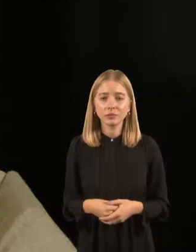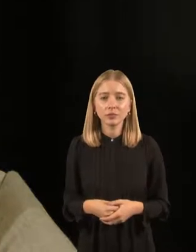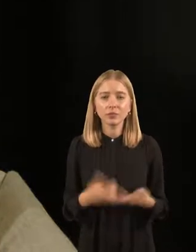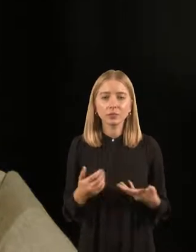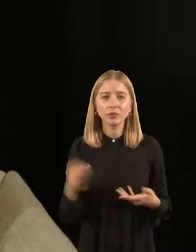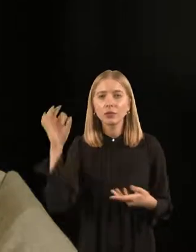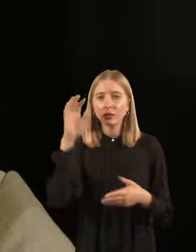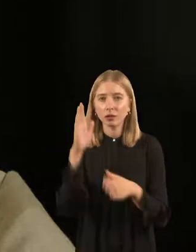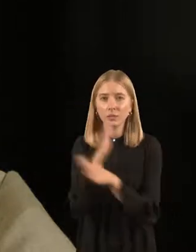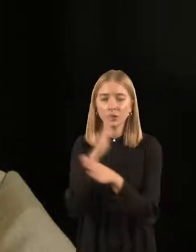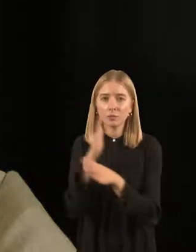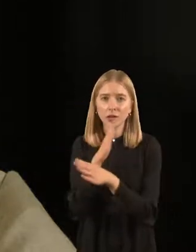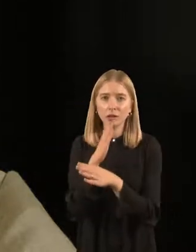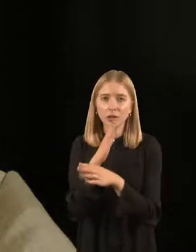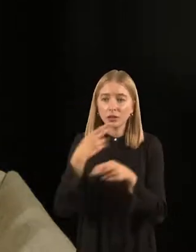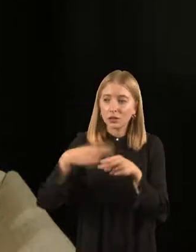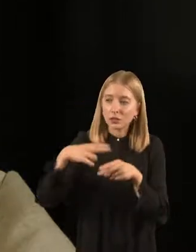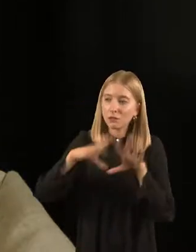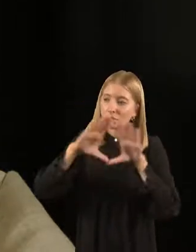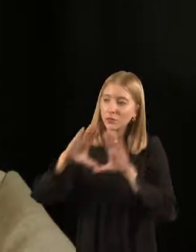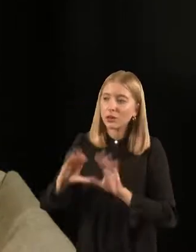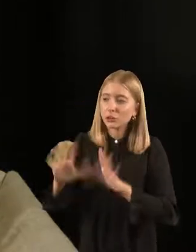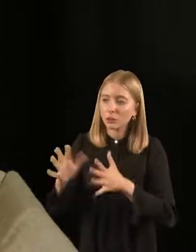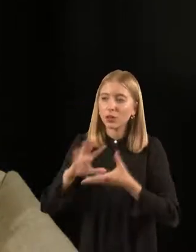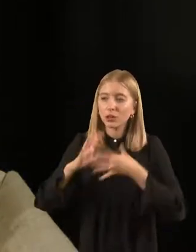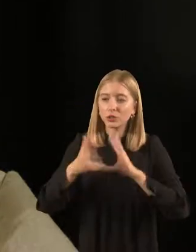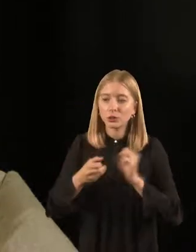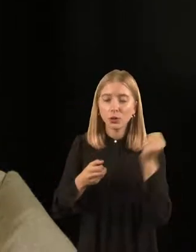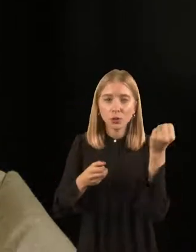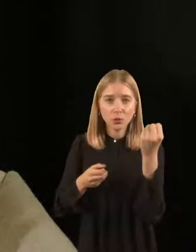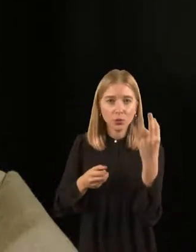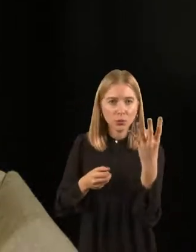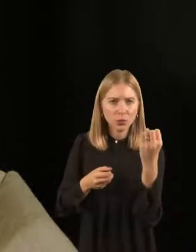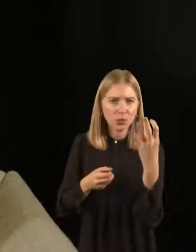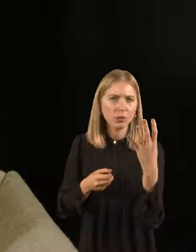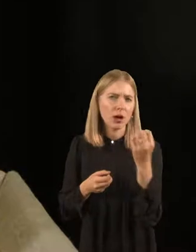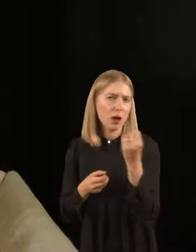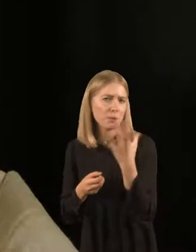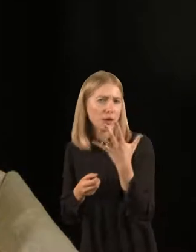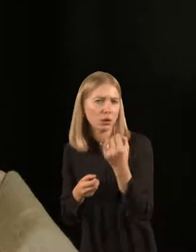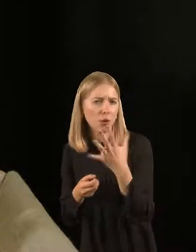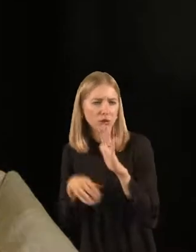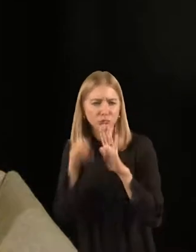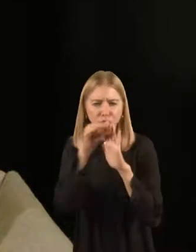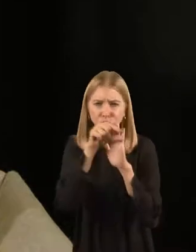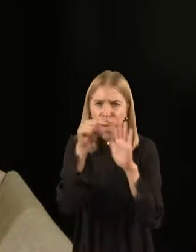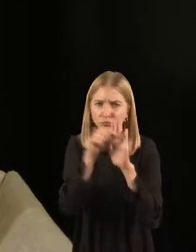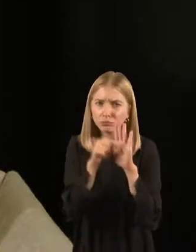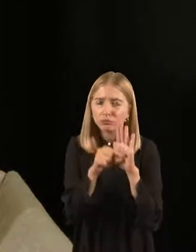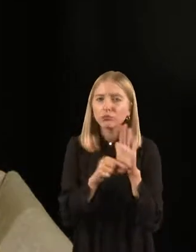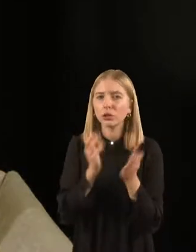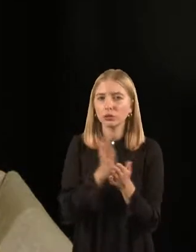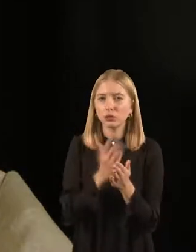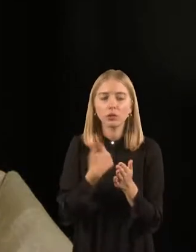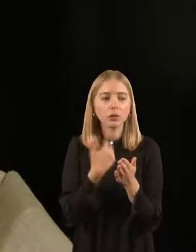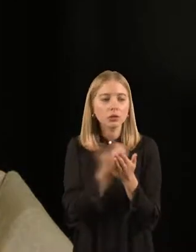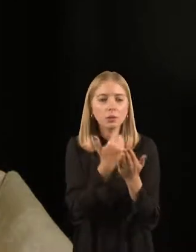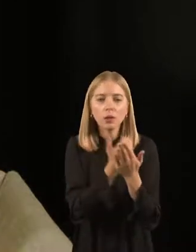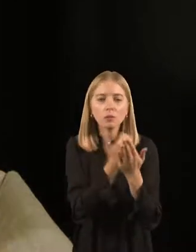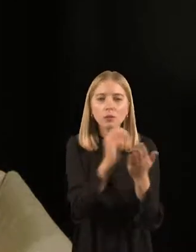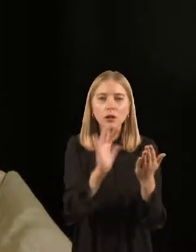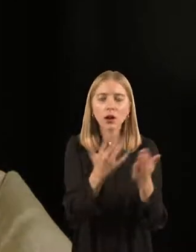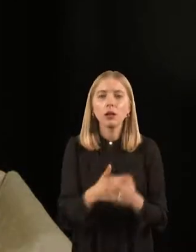from the central government. And talking about the Green Deal, we have